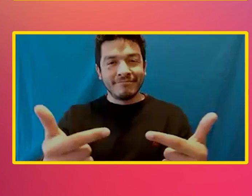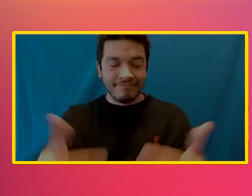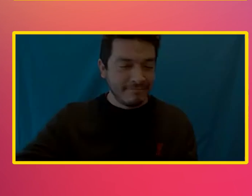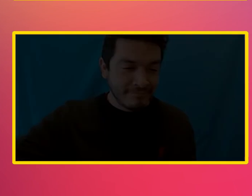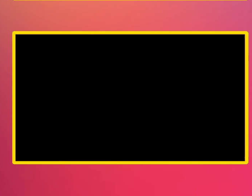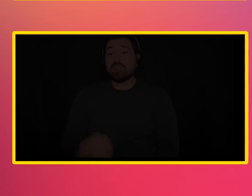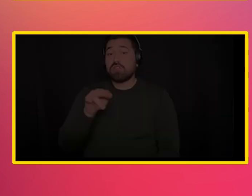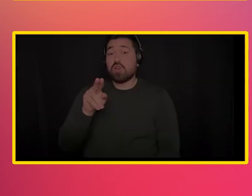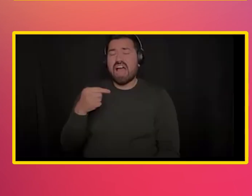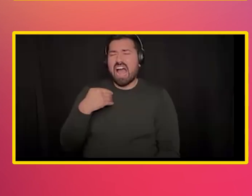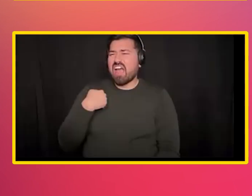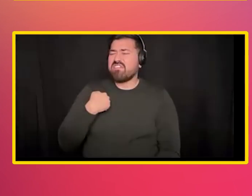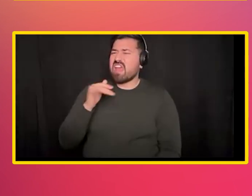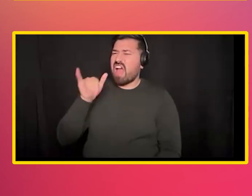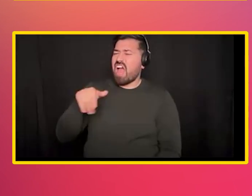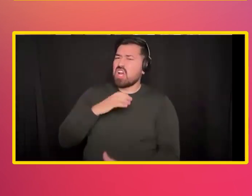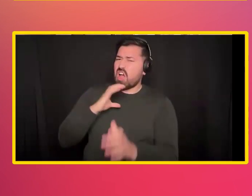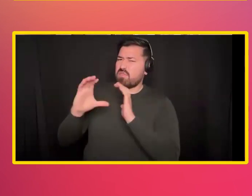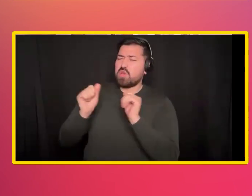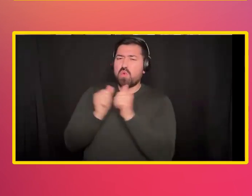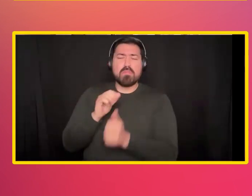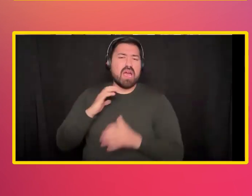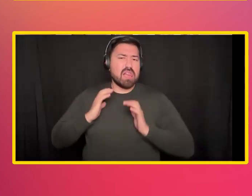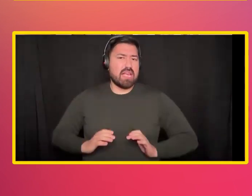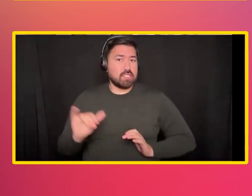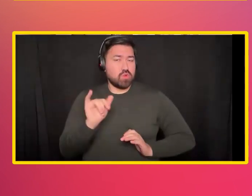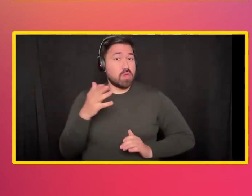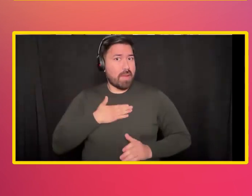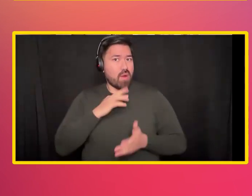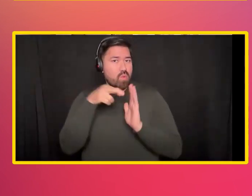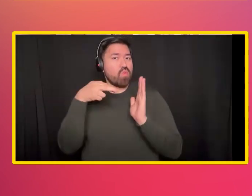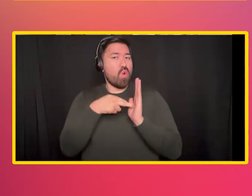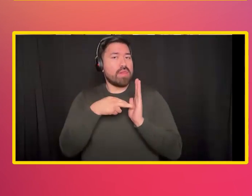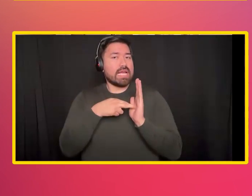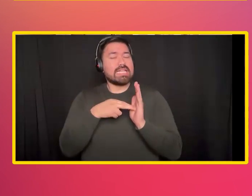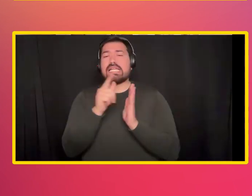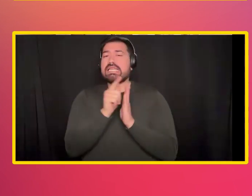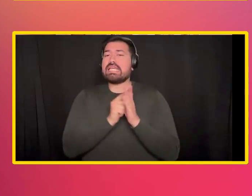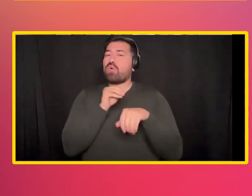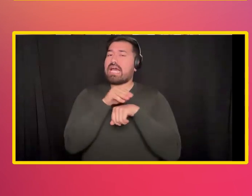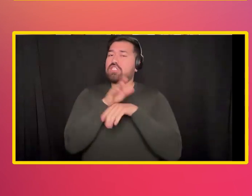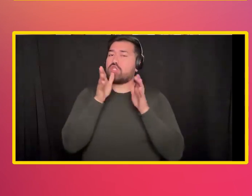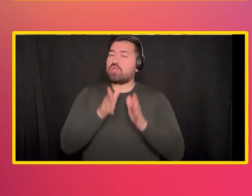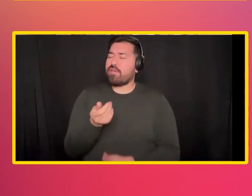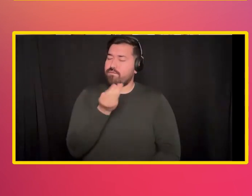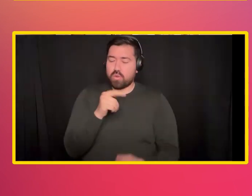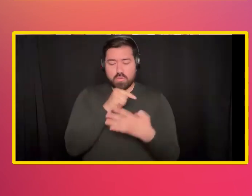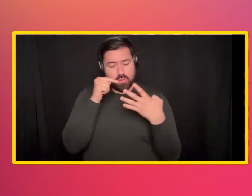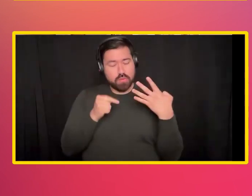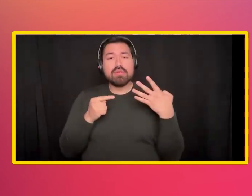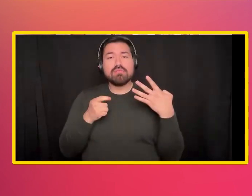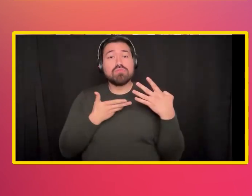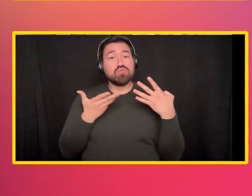I have that conversation with my clients too, because Yeah. I think my role is I think my role as legal counsel is a couple of things.